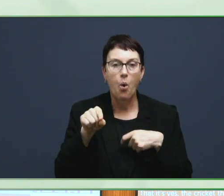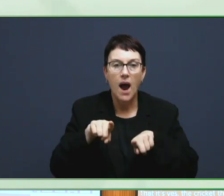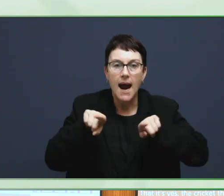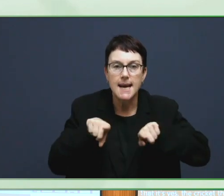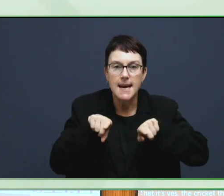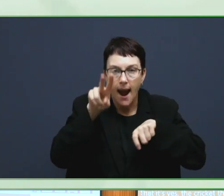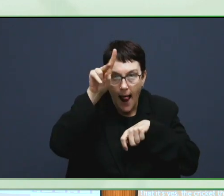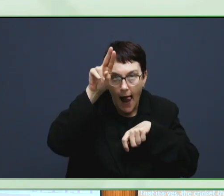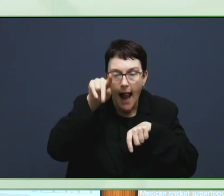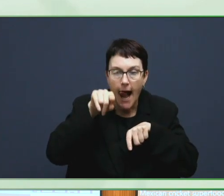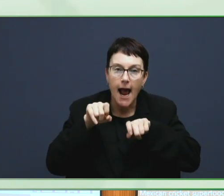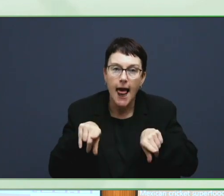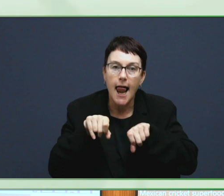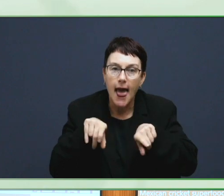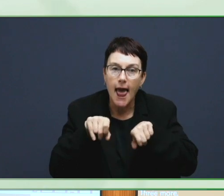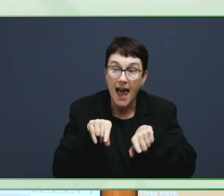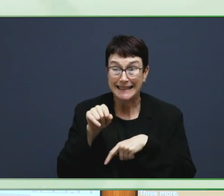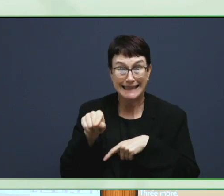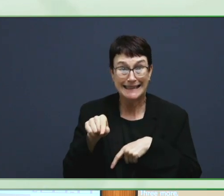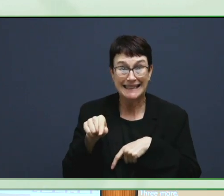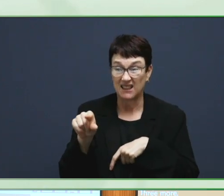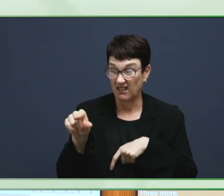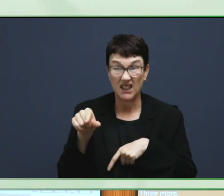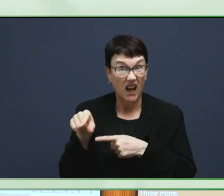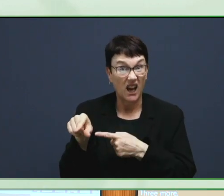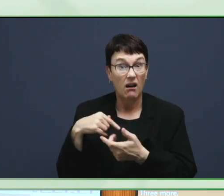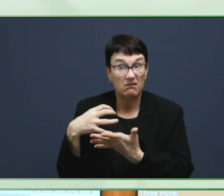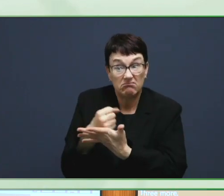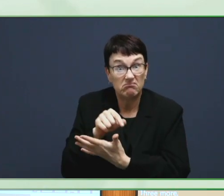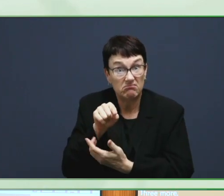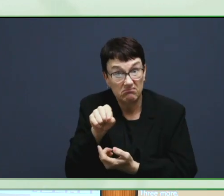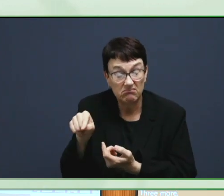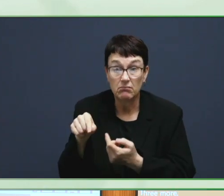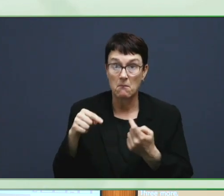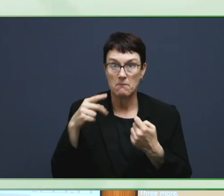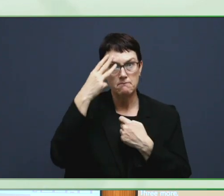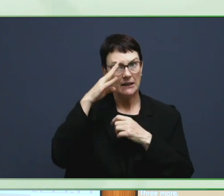3 times more protein than the meal, without